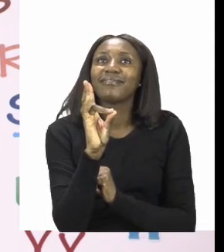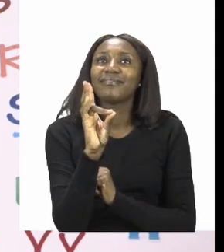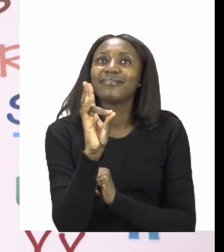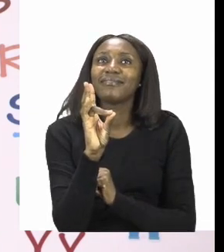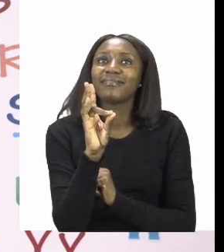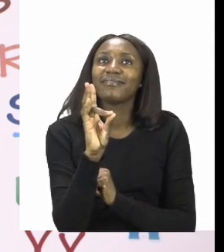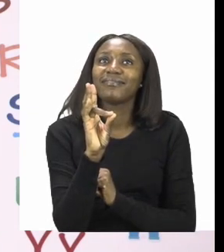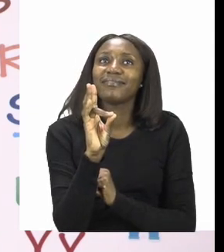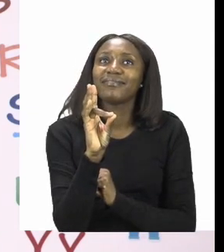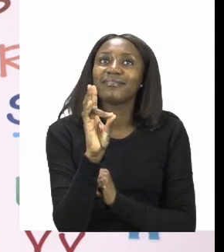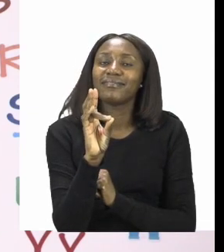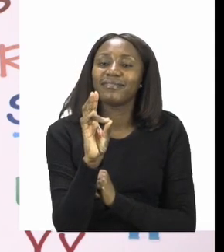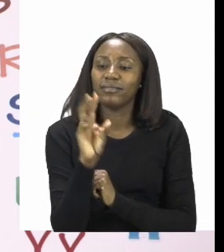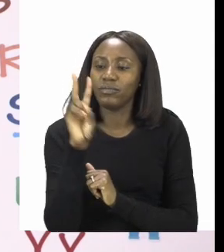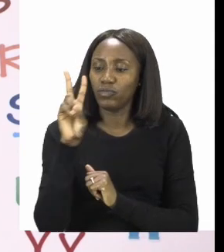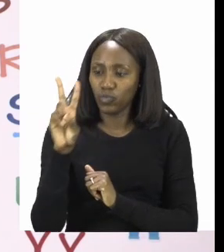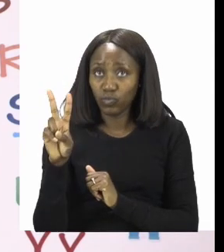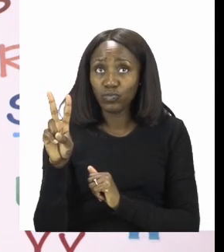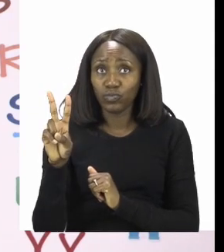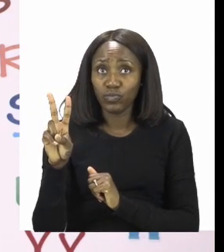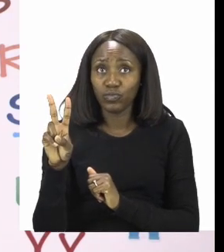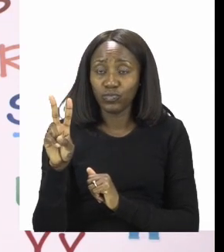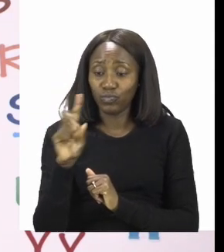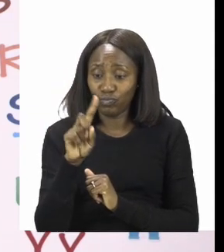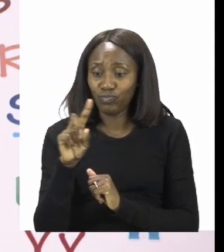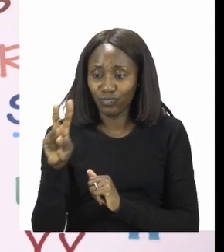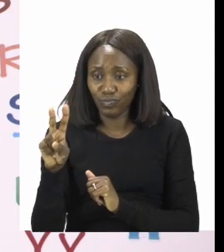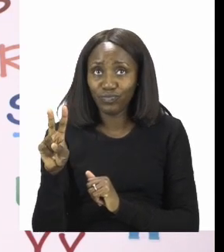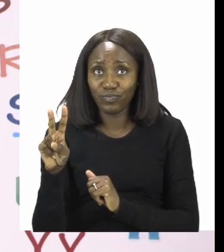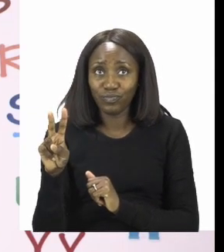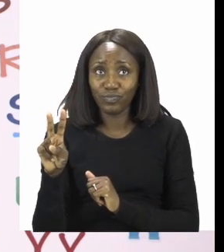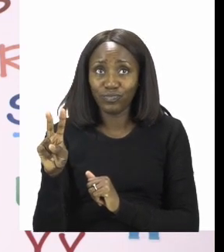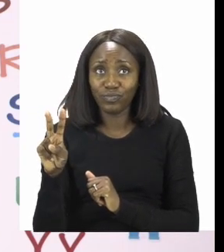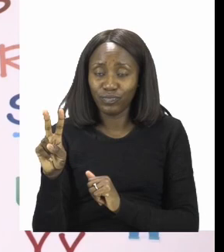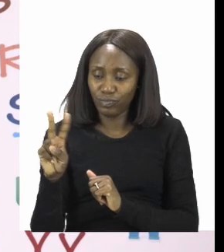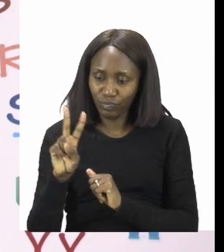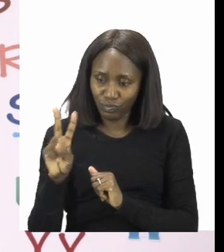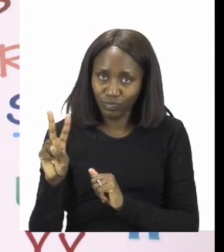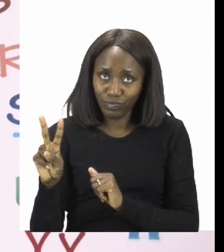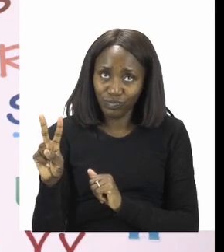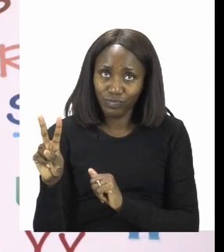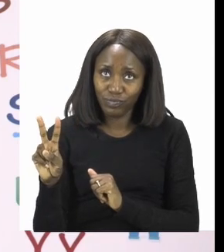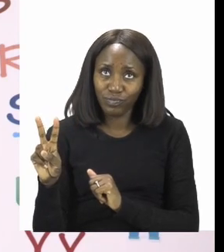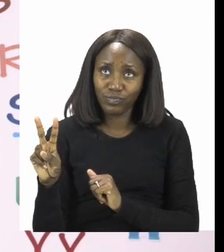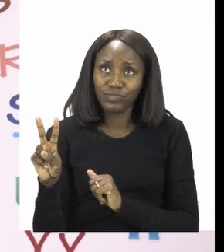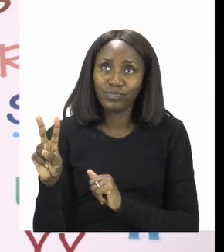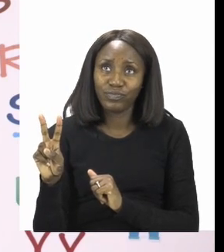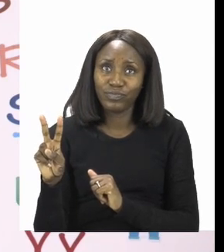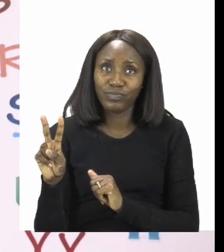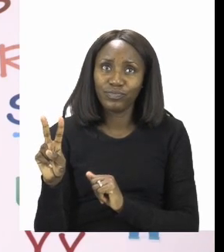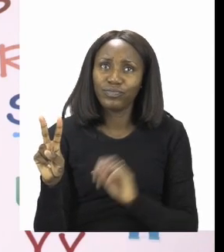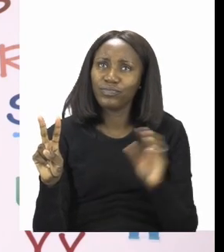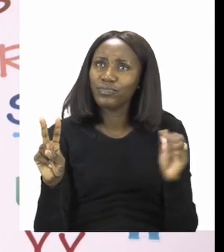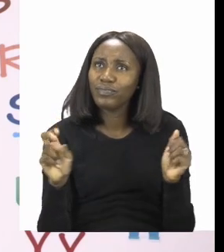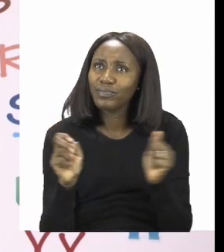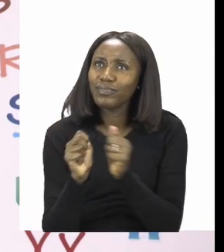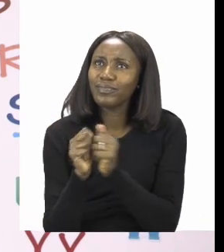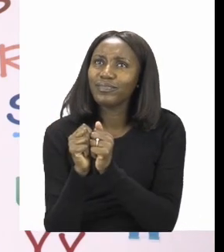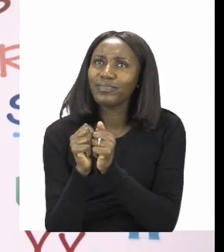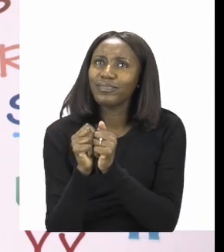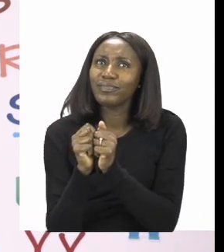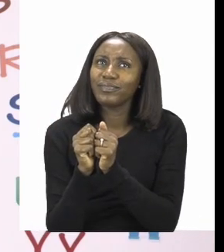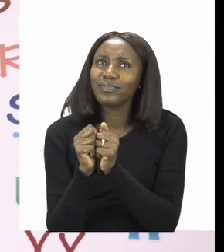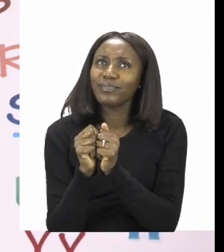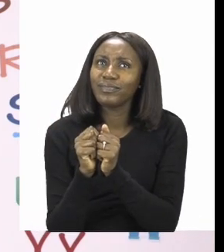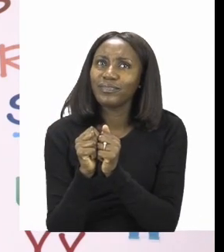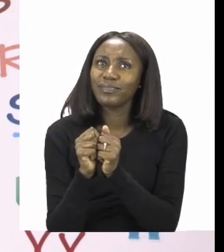that 2 is already there. 1, 2. Then we are going to count and add more counters until we